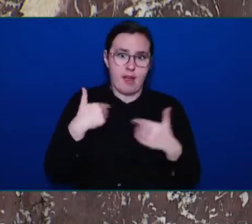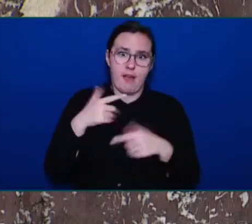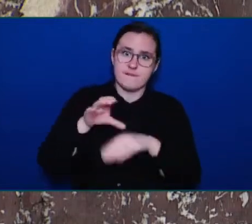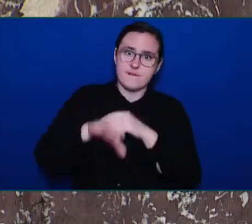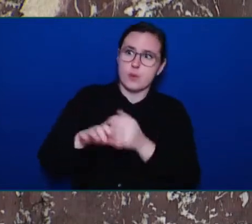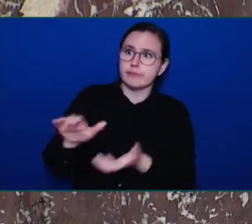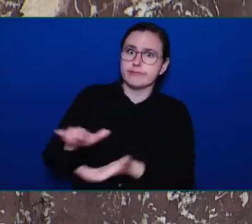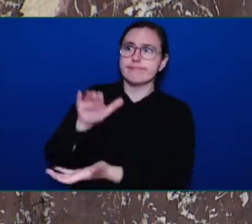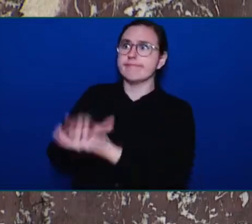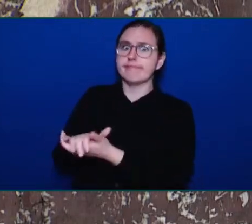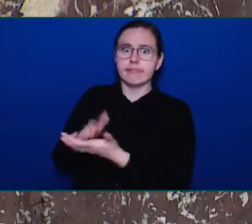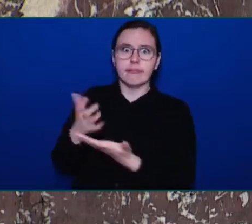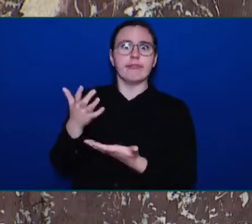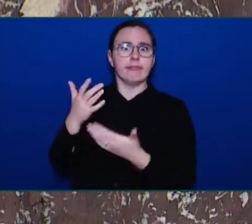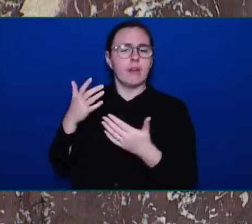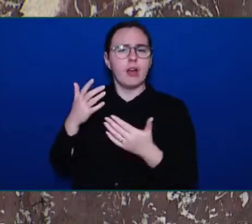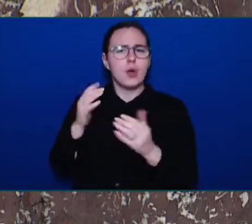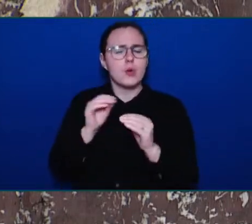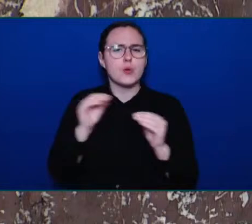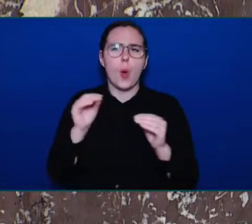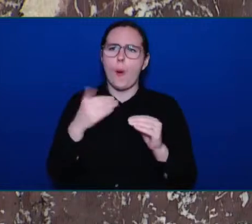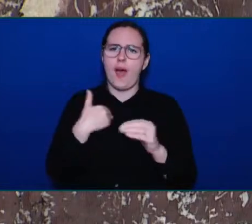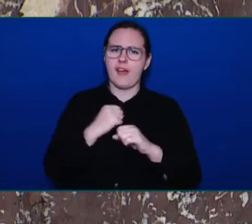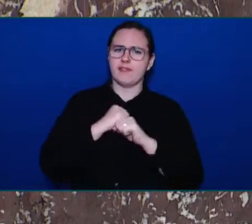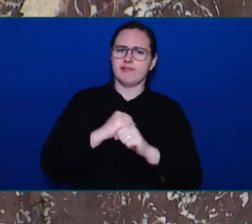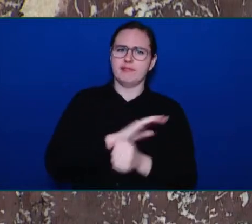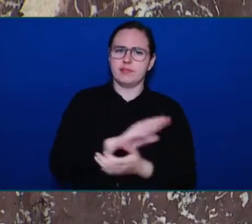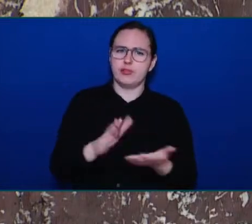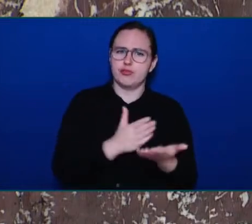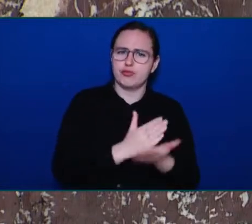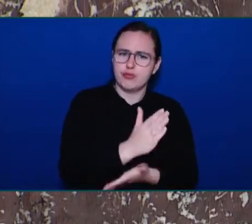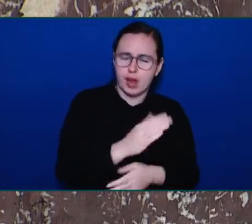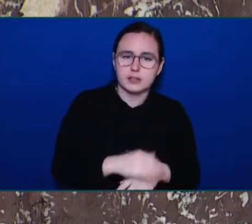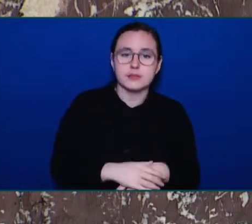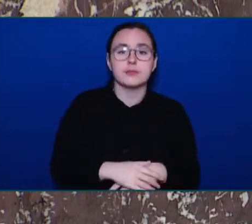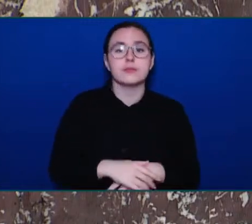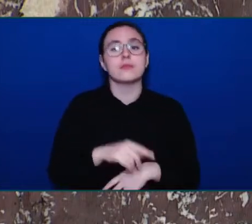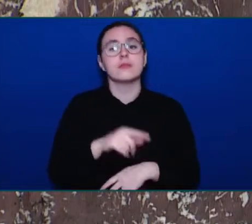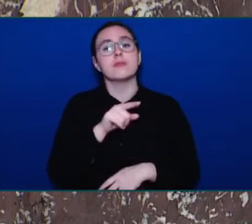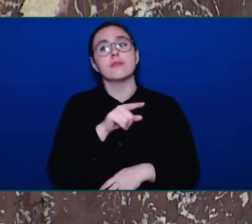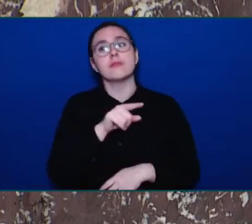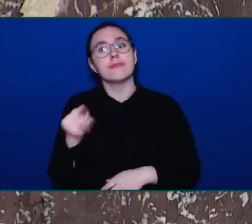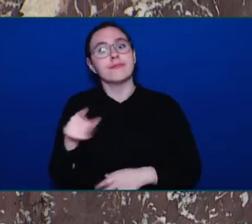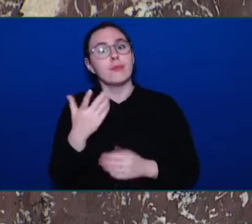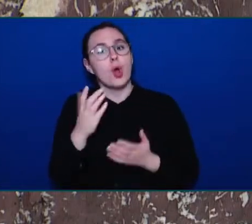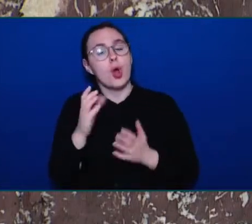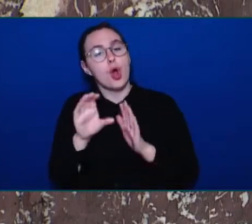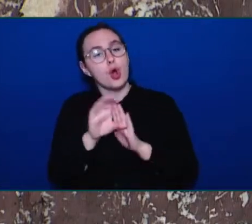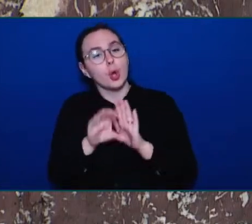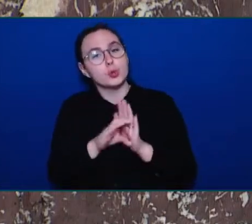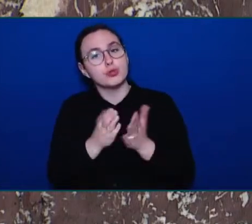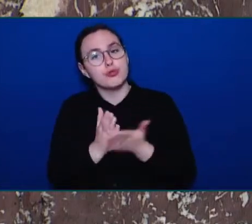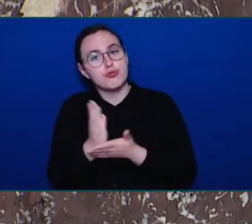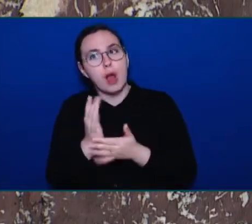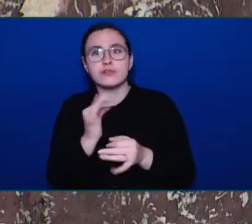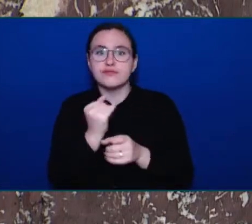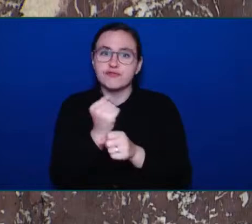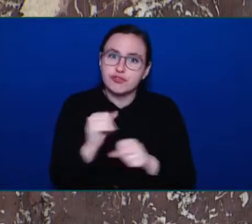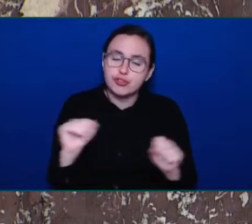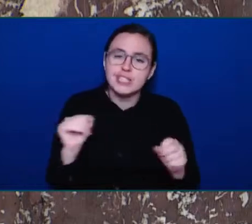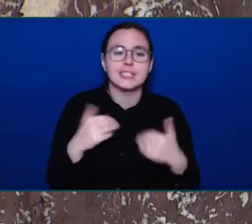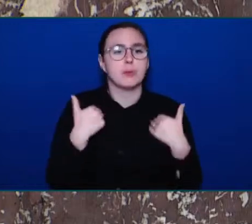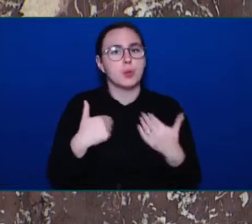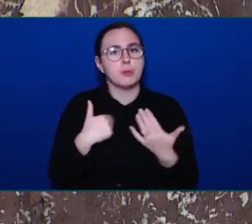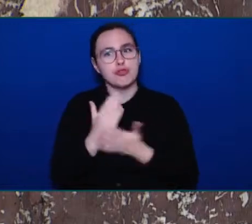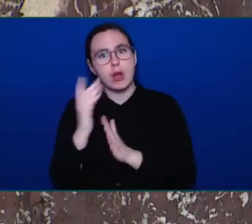violence. Our Charter of Rights and Freedoms codifies the rights of women under Canadian laws and statutes. Yet even with all our